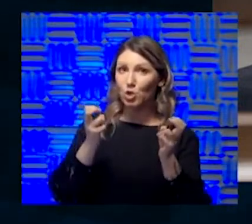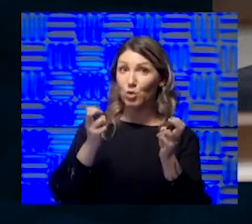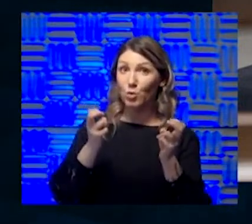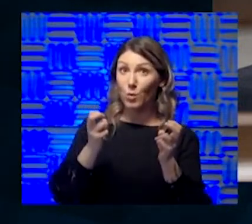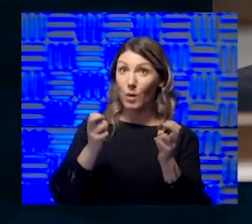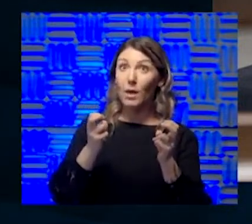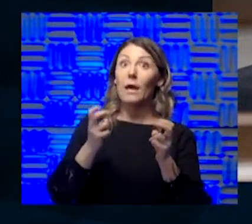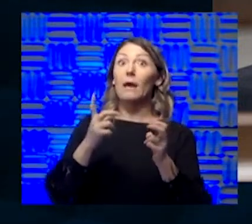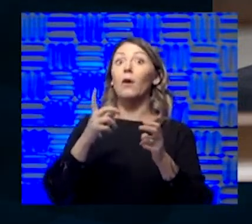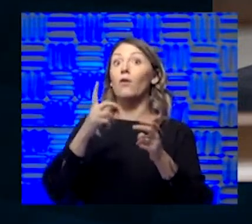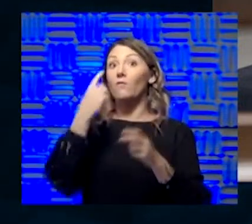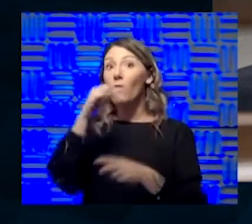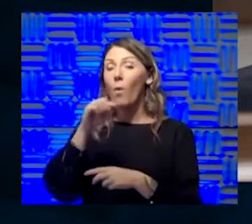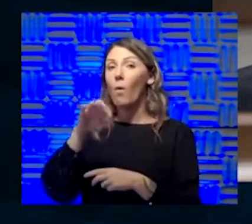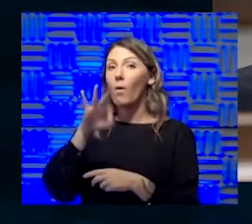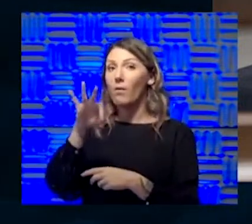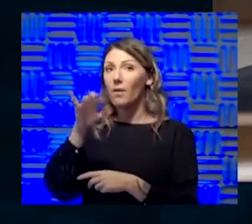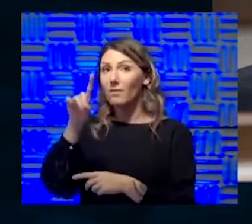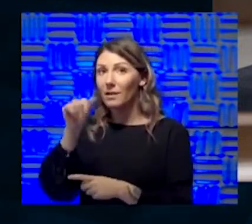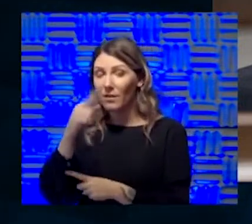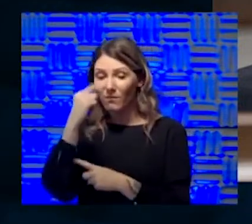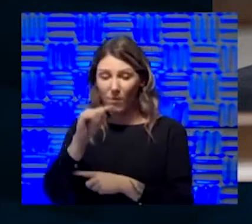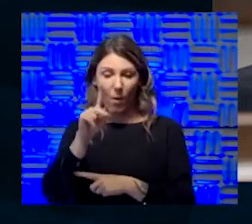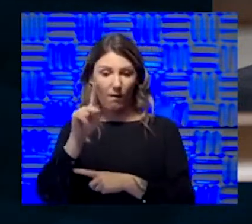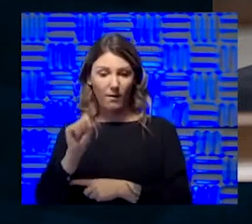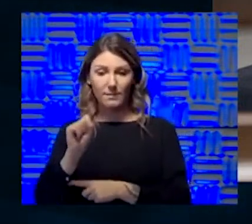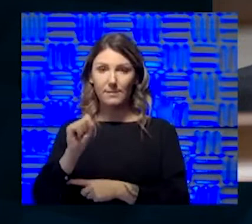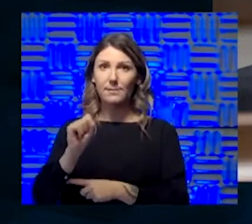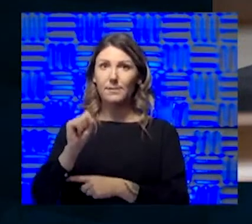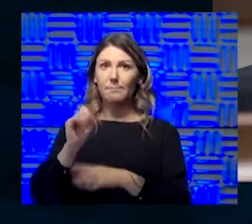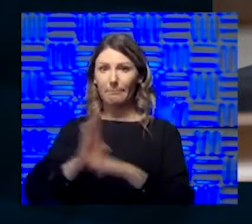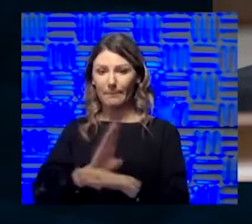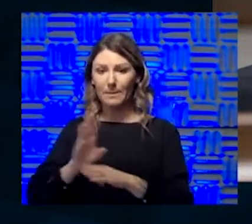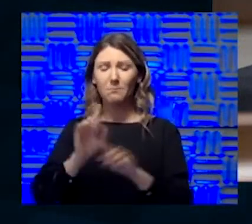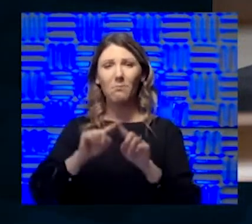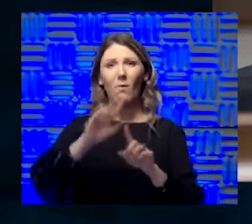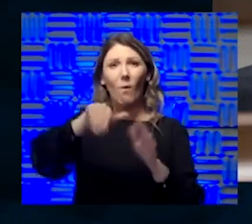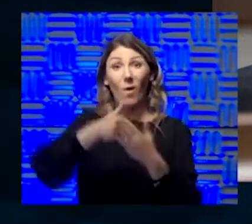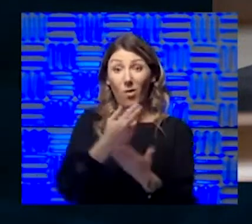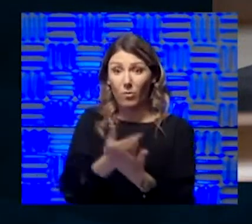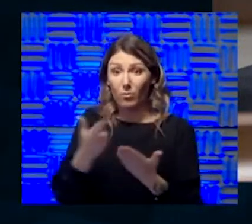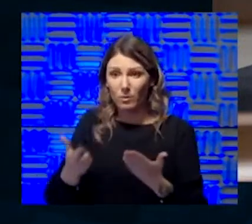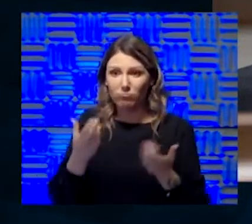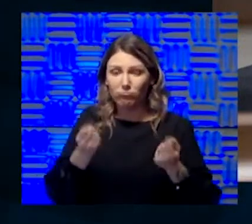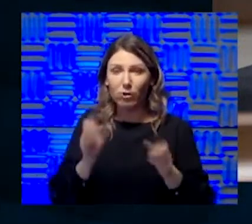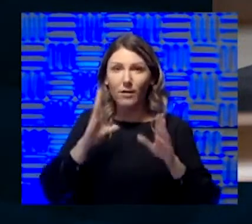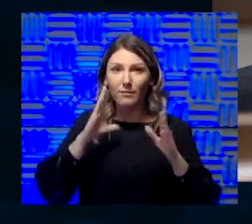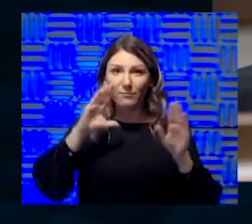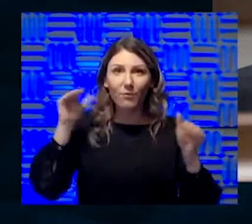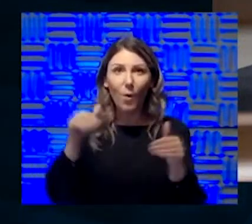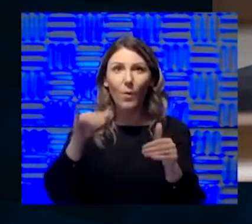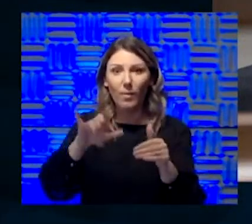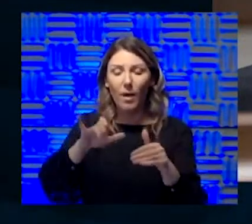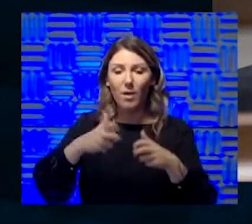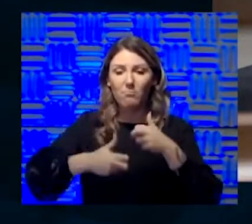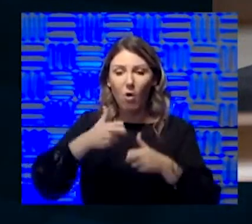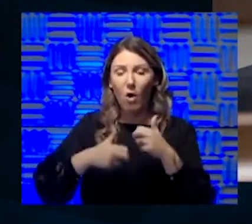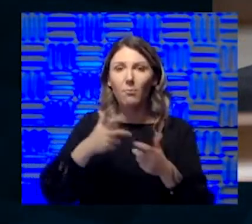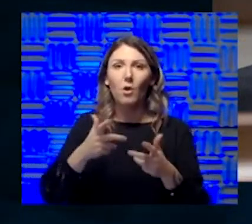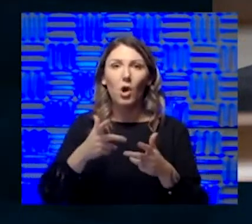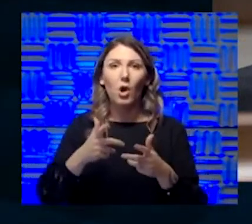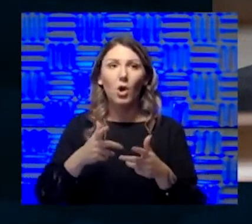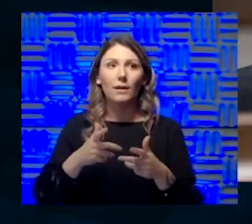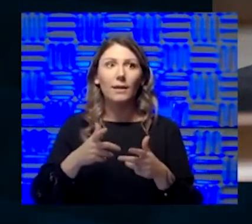FDA for a Kansas company, but all the resources that I'm trying to get focused on that problem, I'm told, are focused